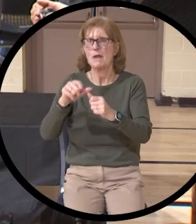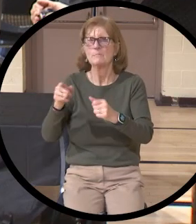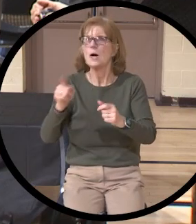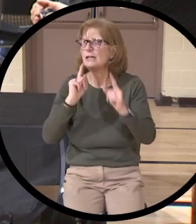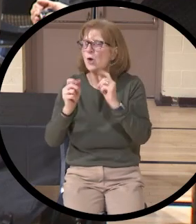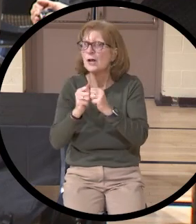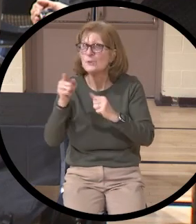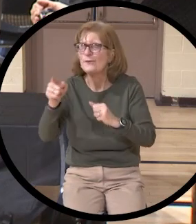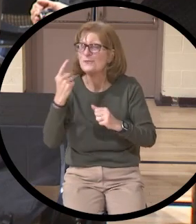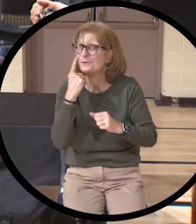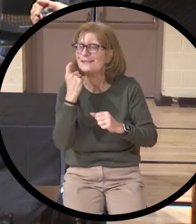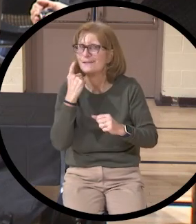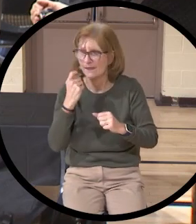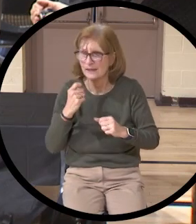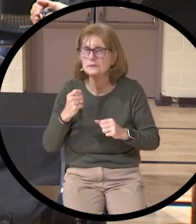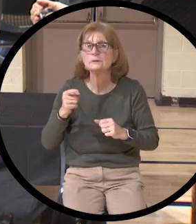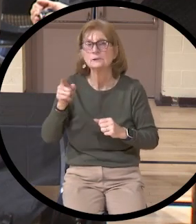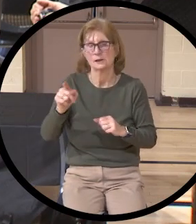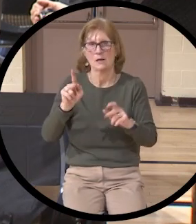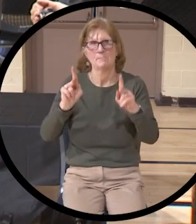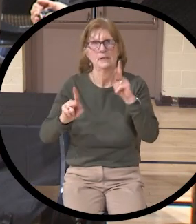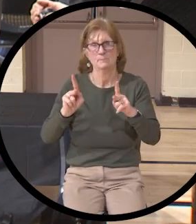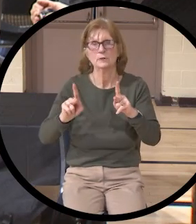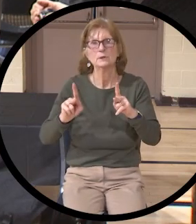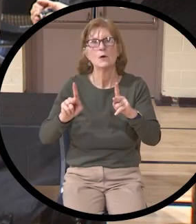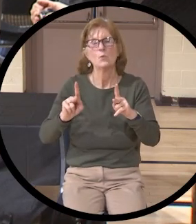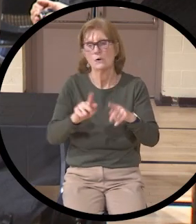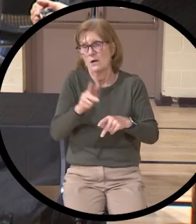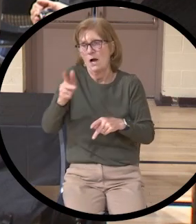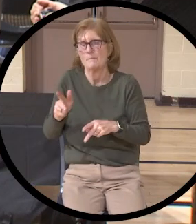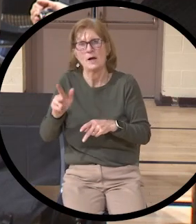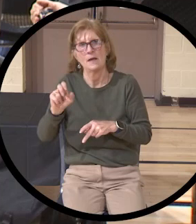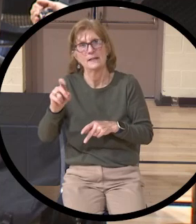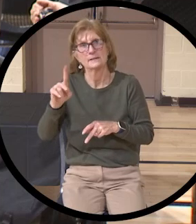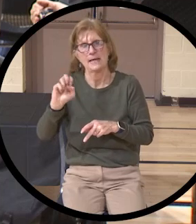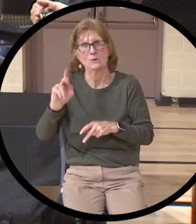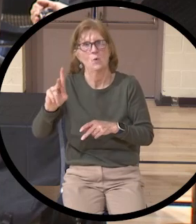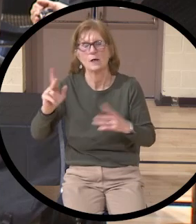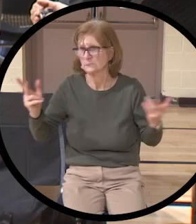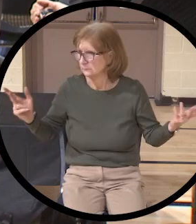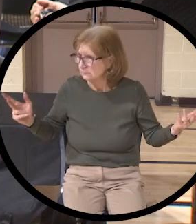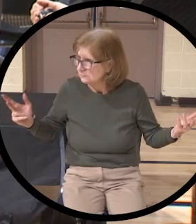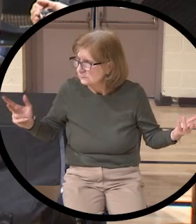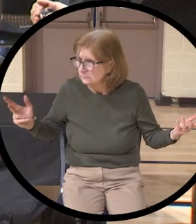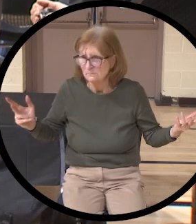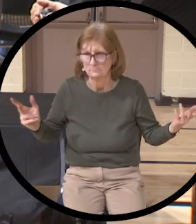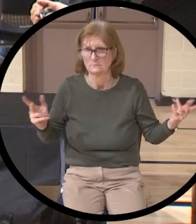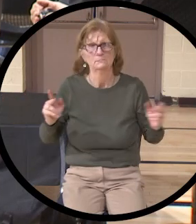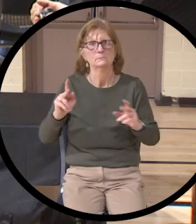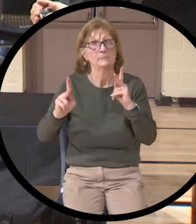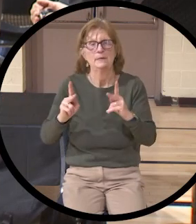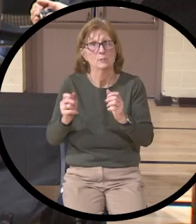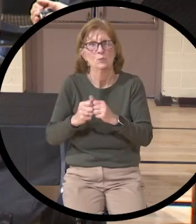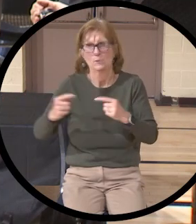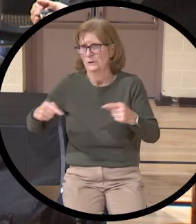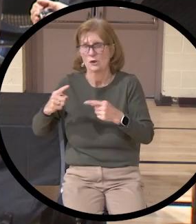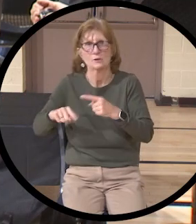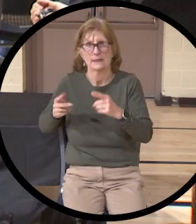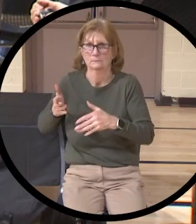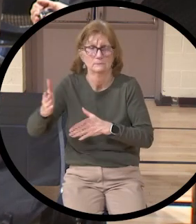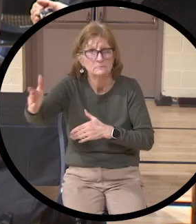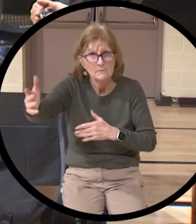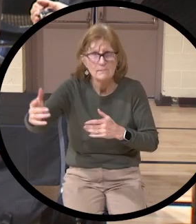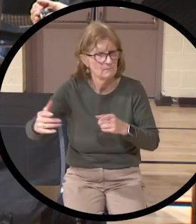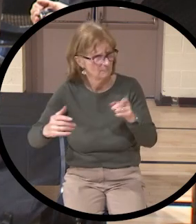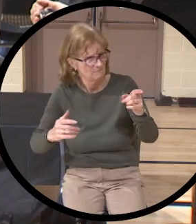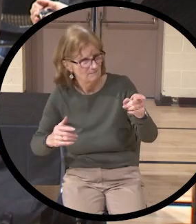Yeah. People parking on the sidewalk. People, we don't have a handicap sign for these people. They want to